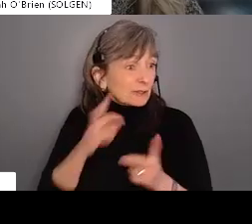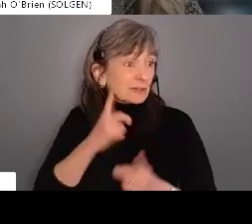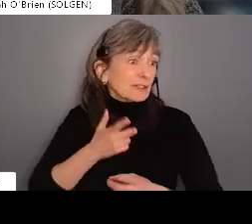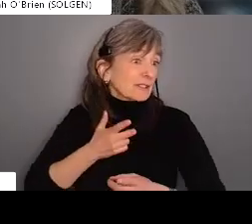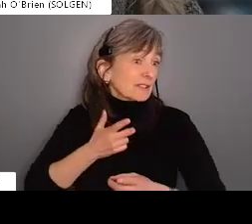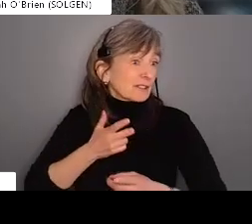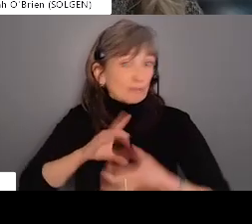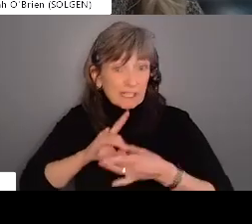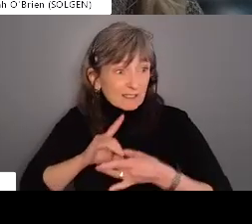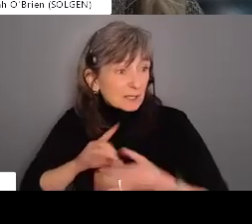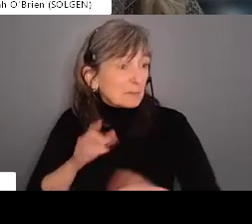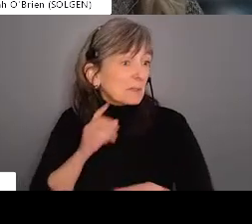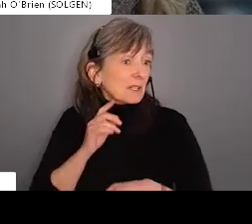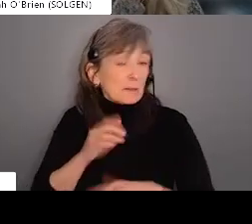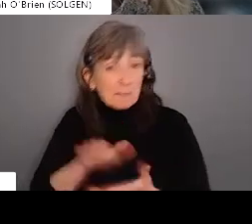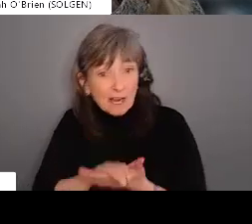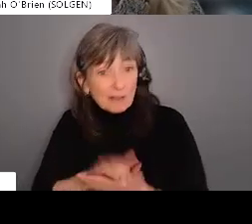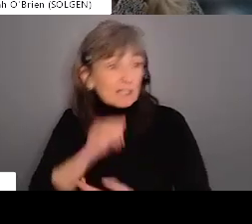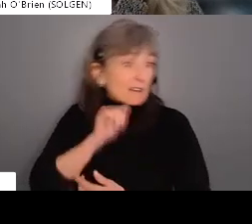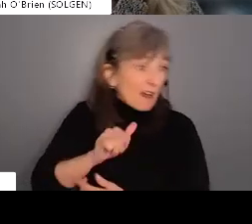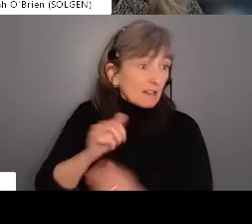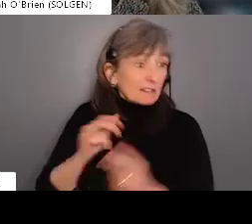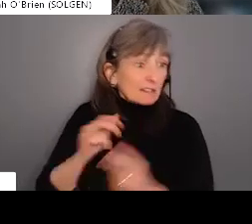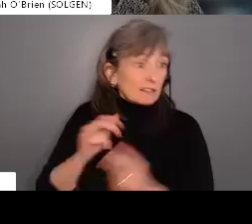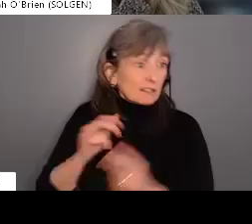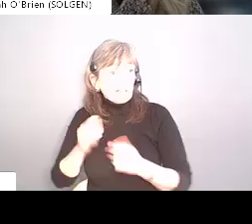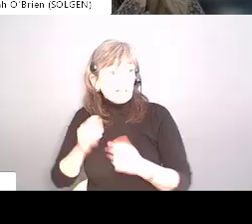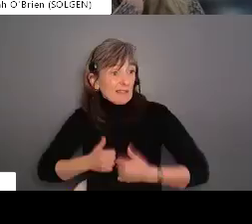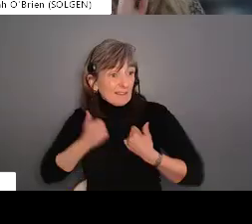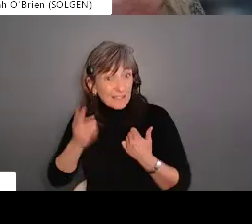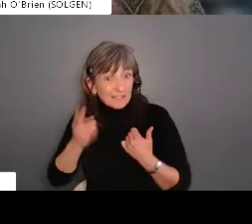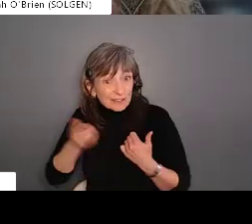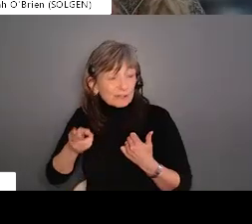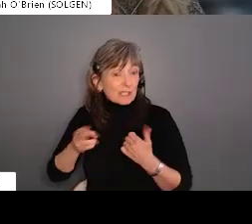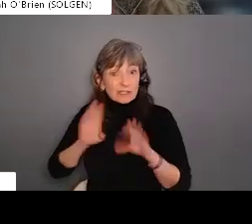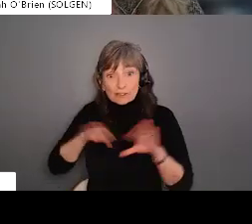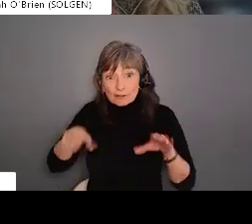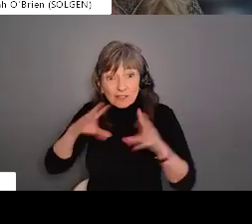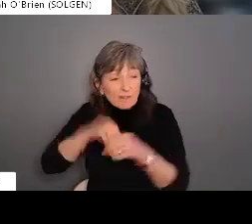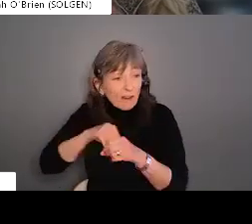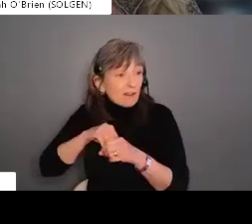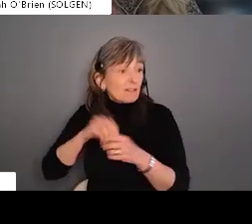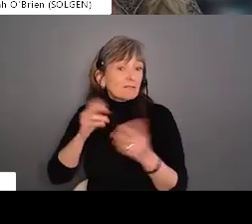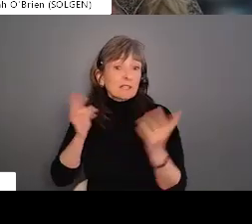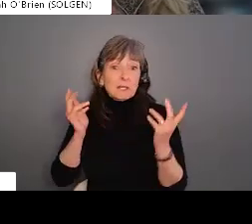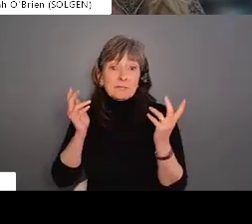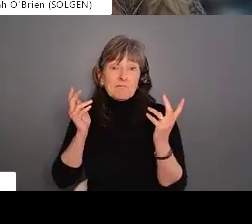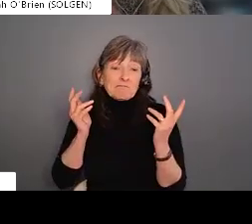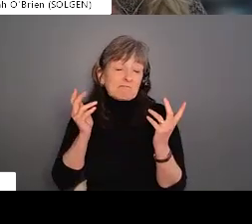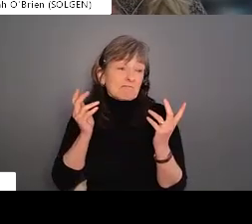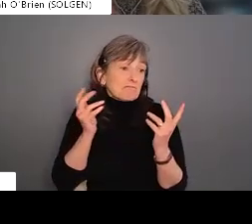issues involving children, as mentioned, life history of those involved. If there's